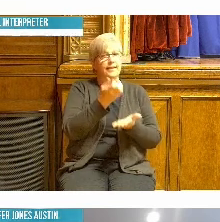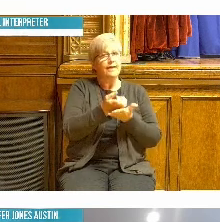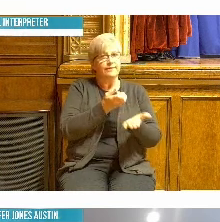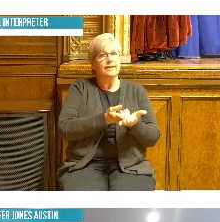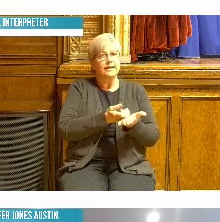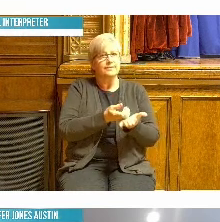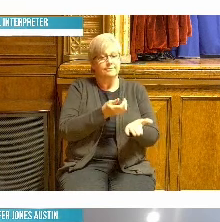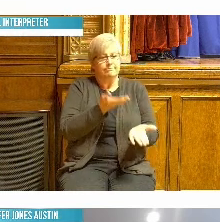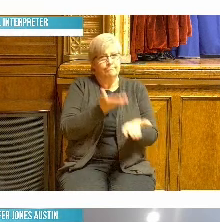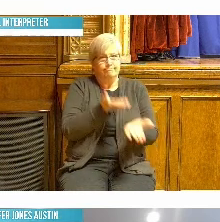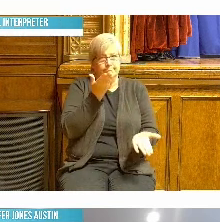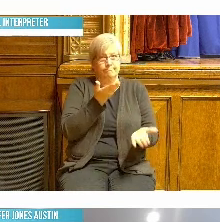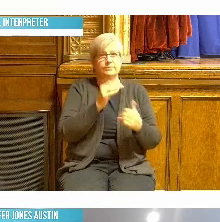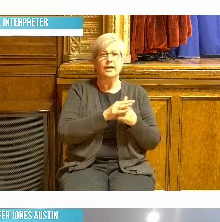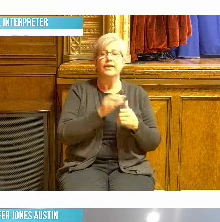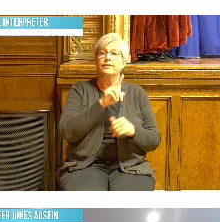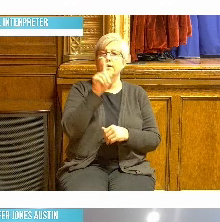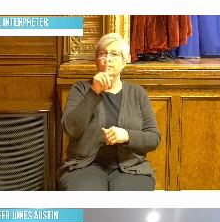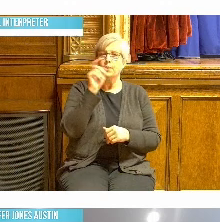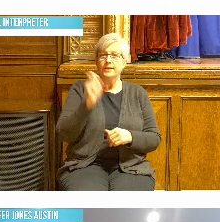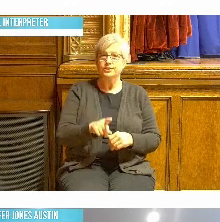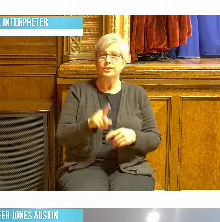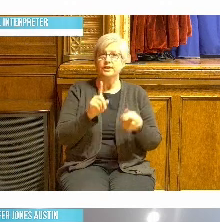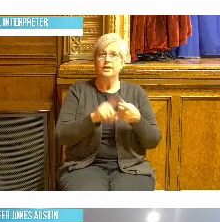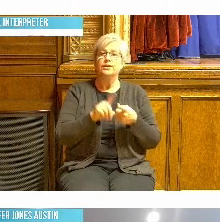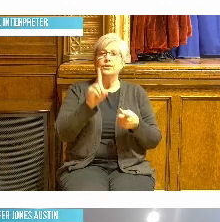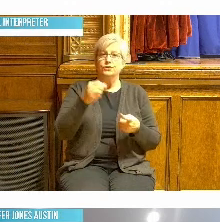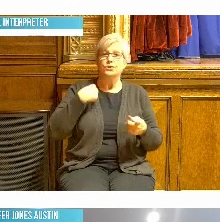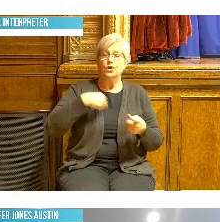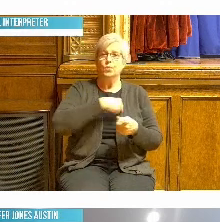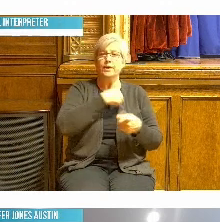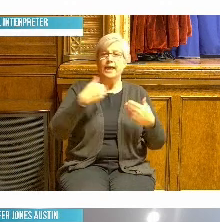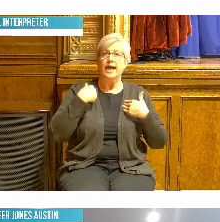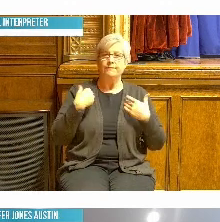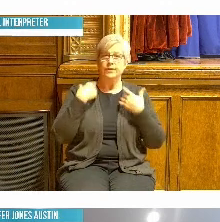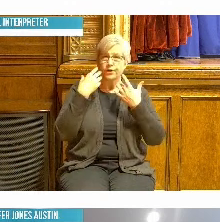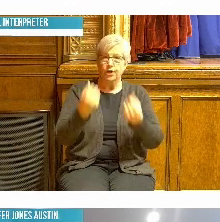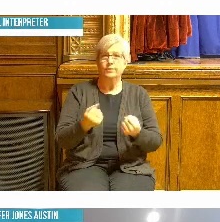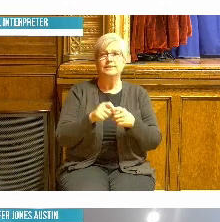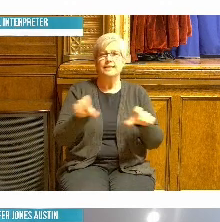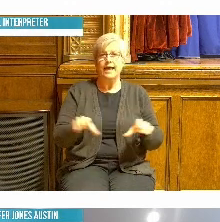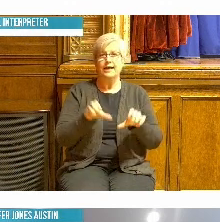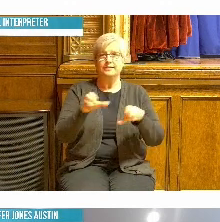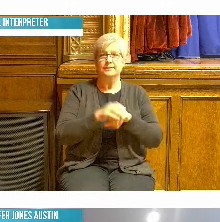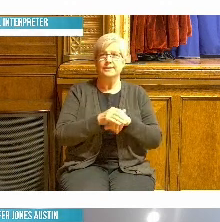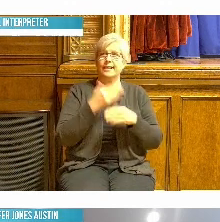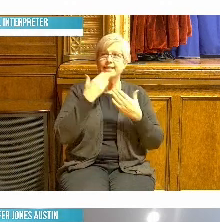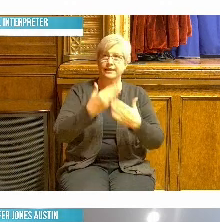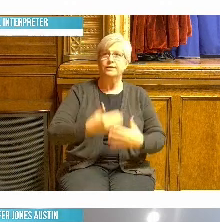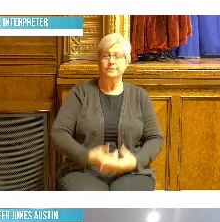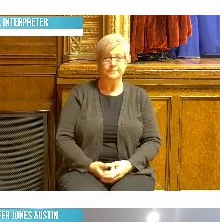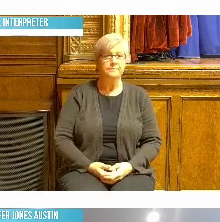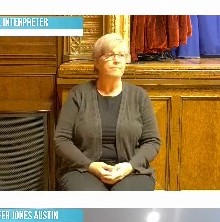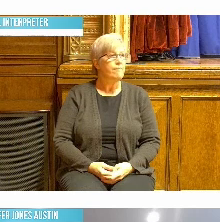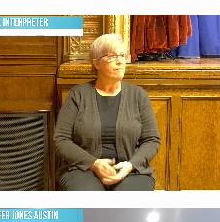evidence is undeniable. The question is, do we have the courage to act? Thank you.